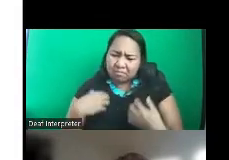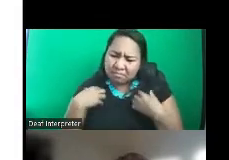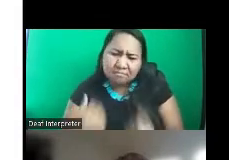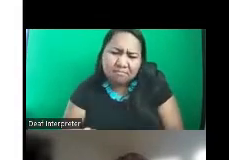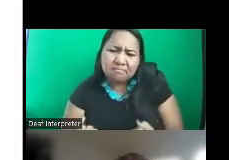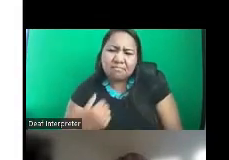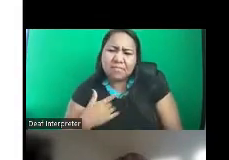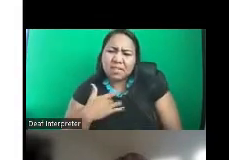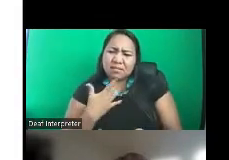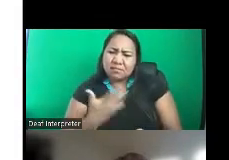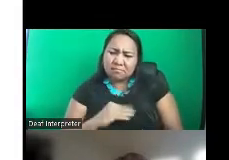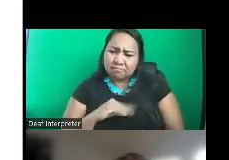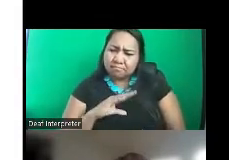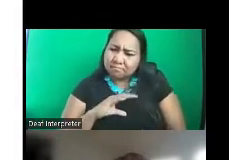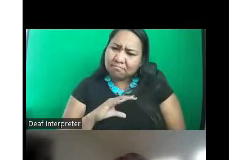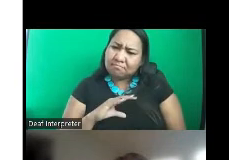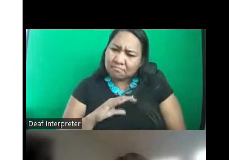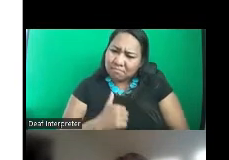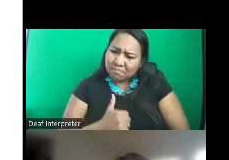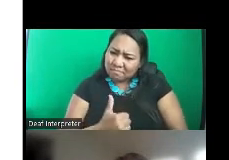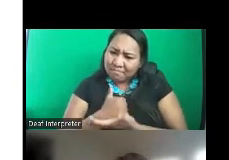better healing properties,